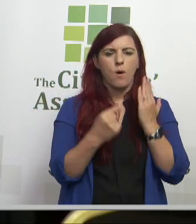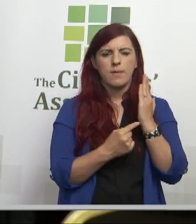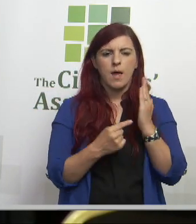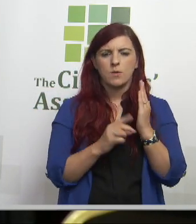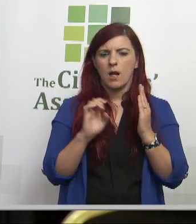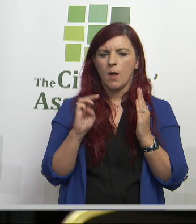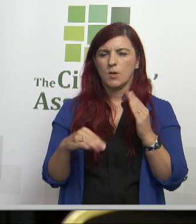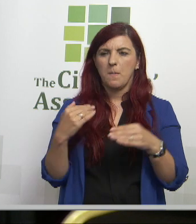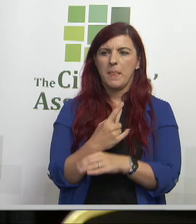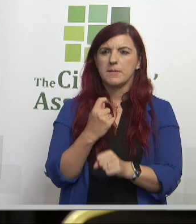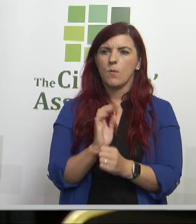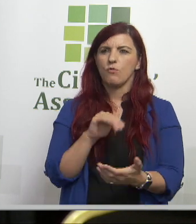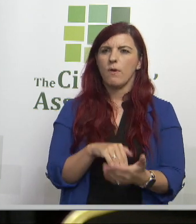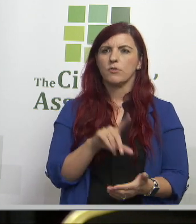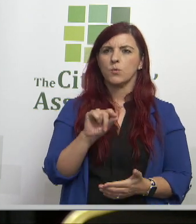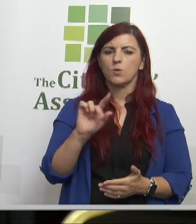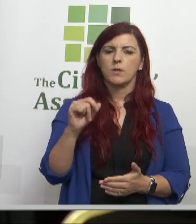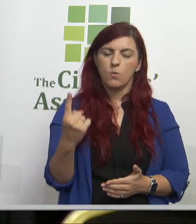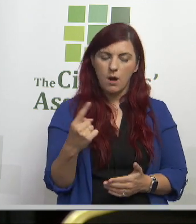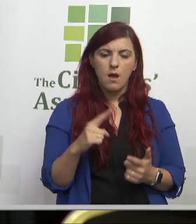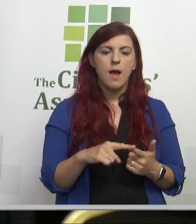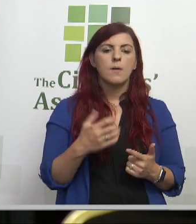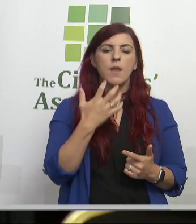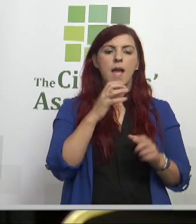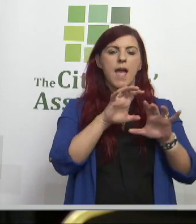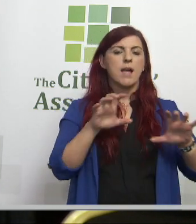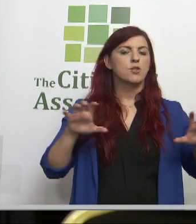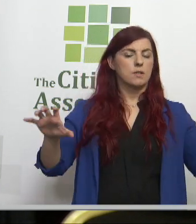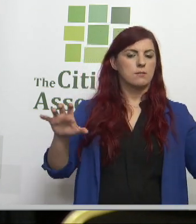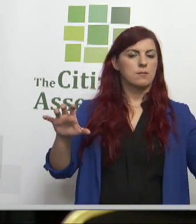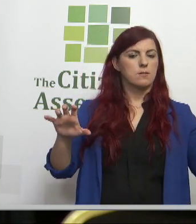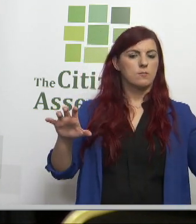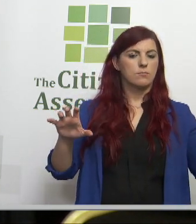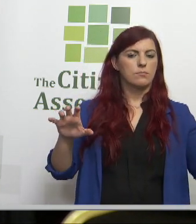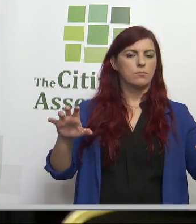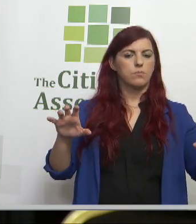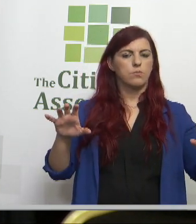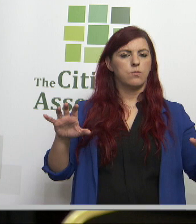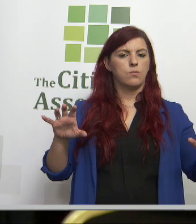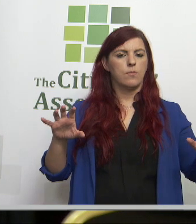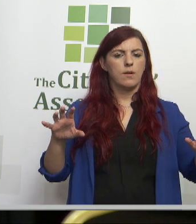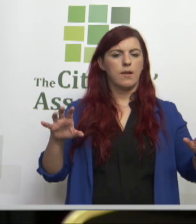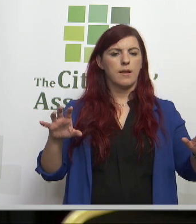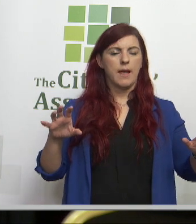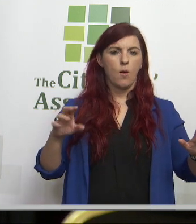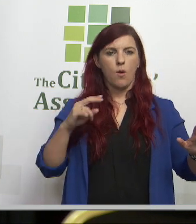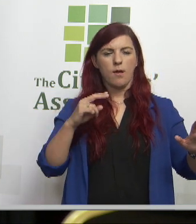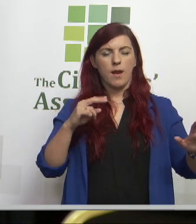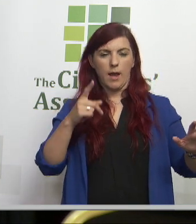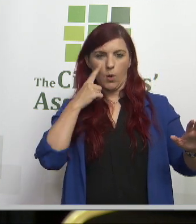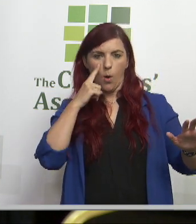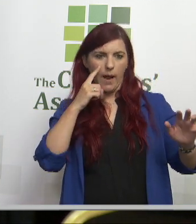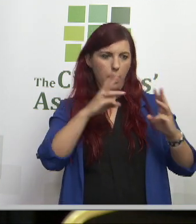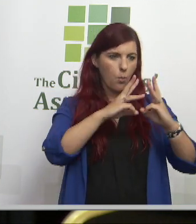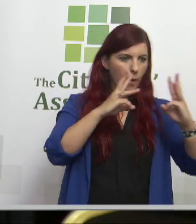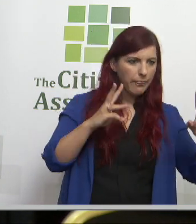got to 2021. The hedges which were in unfavourable condition, which means they look at the width of them, the species number in them,